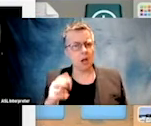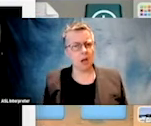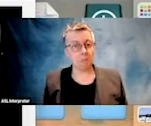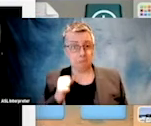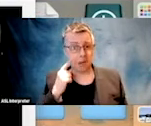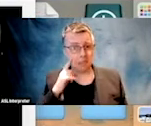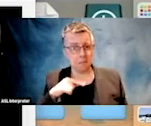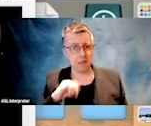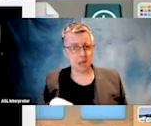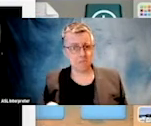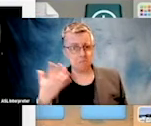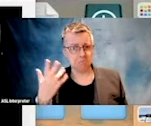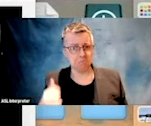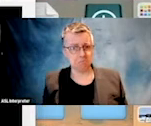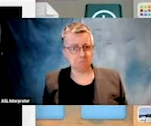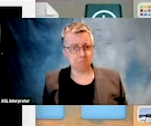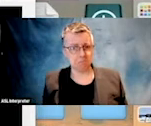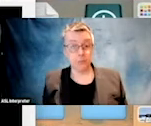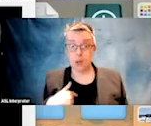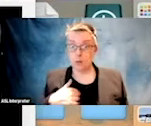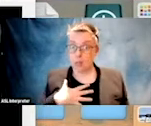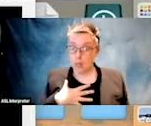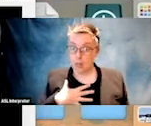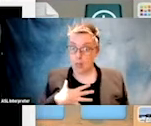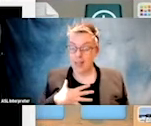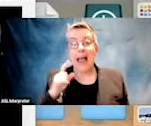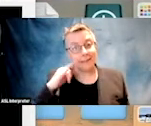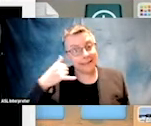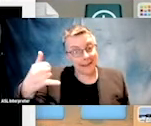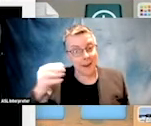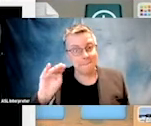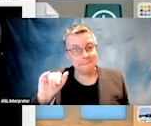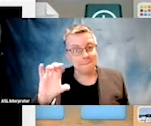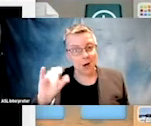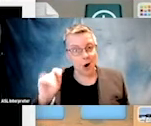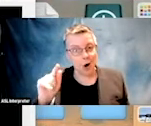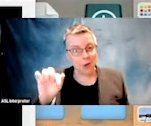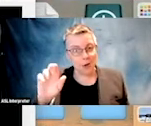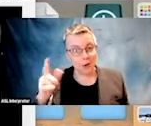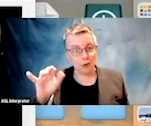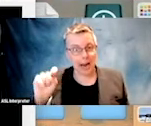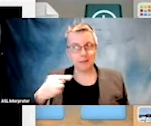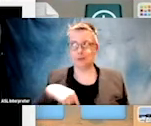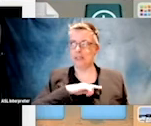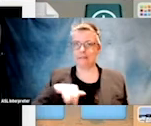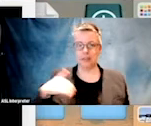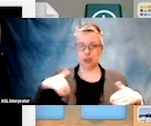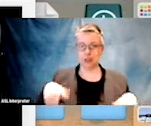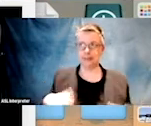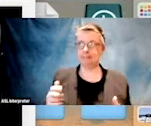really think about that. That's why she got the MacArthur grant. know, the rest of us are just kind of